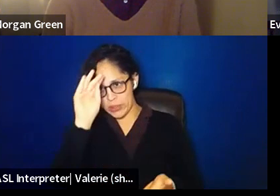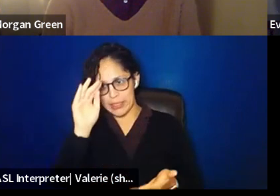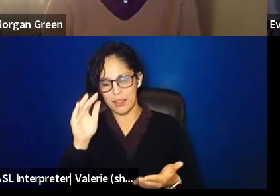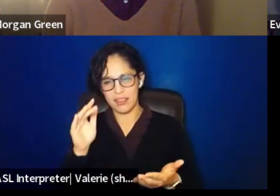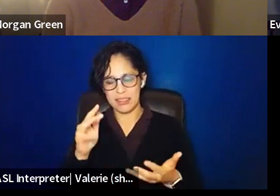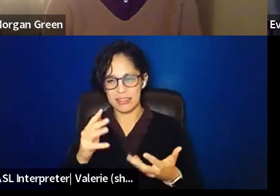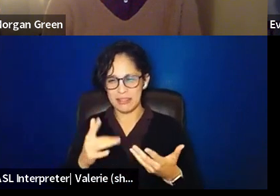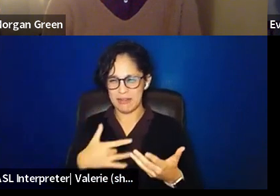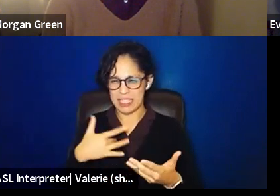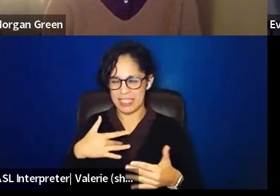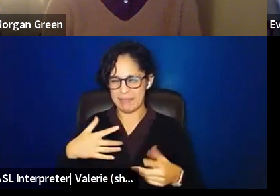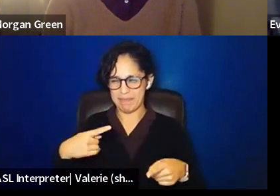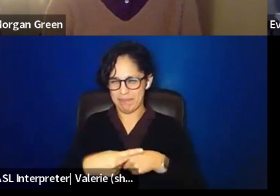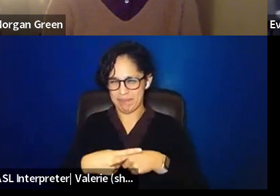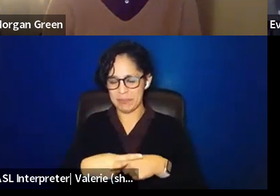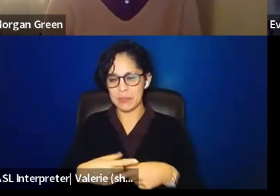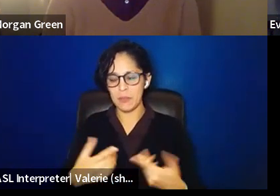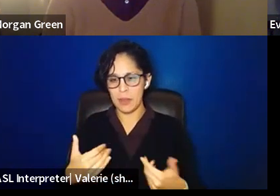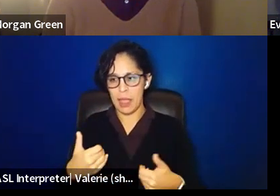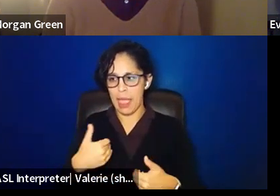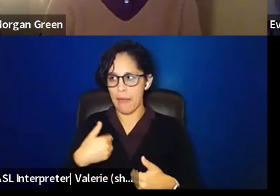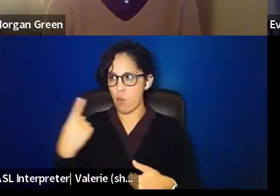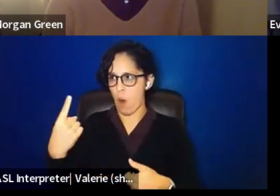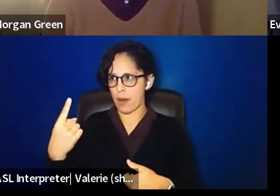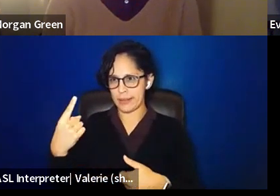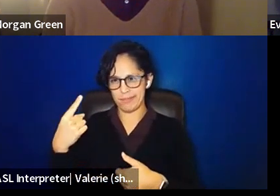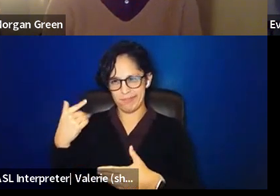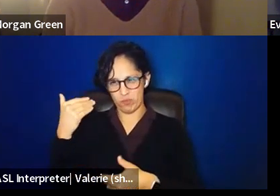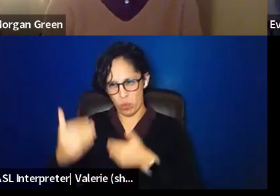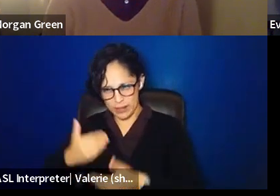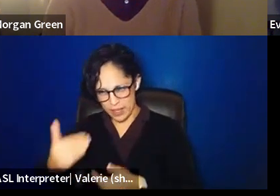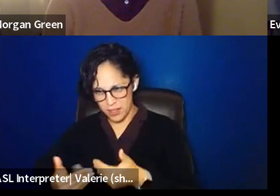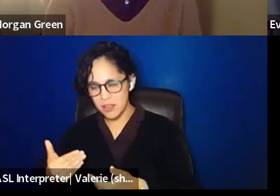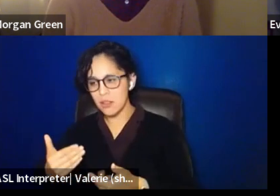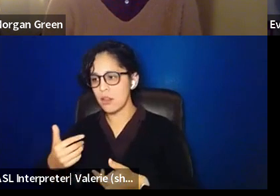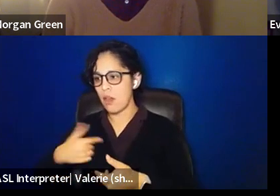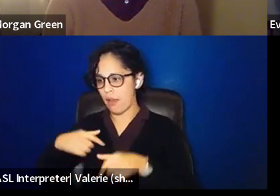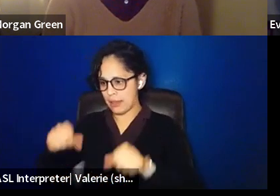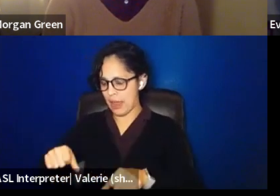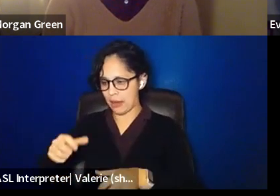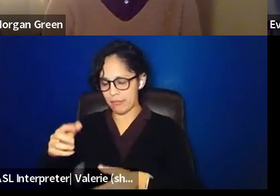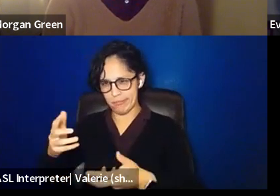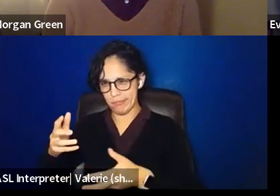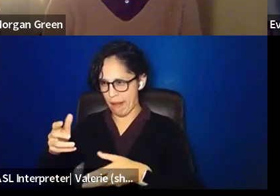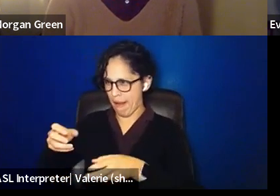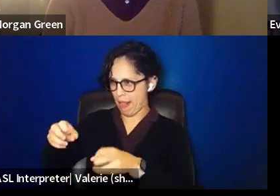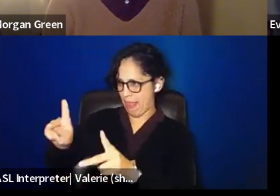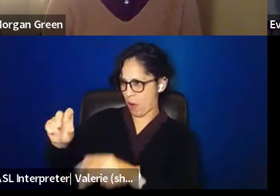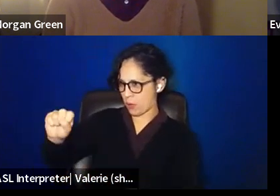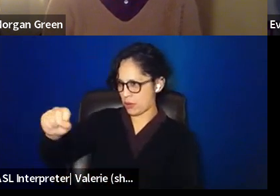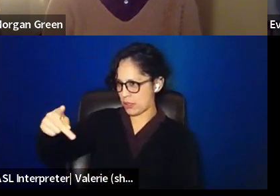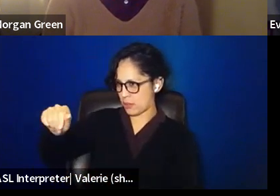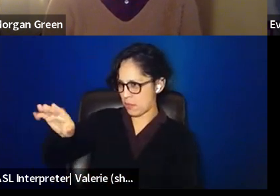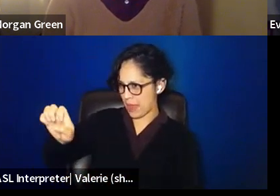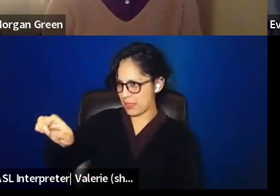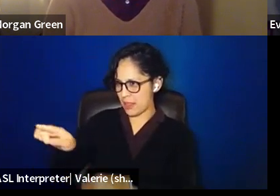apart by is that I have a very specific way I'm able to hold space in the rehearsal room as a director and be